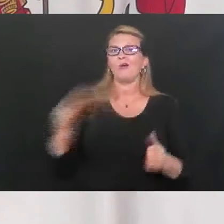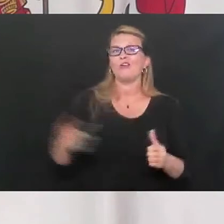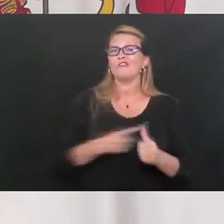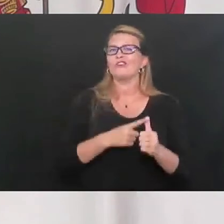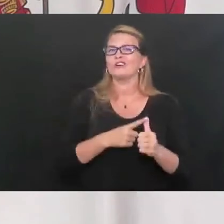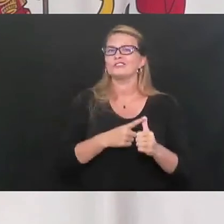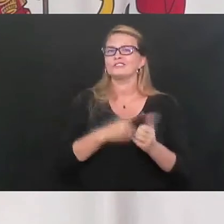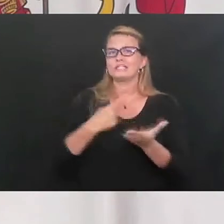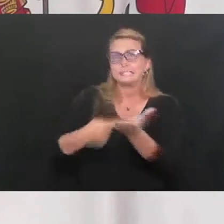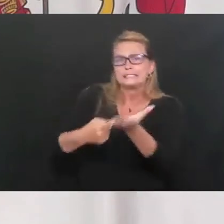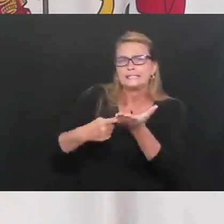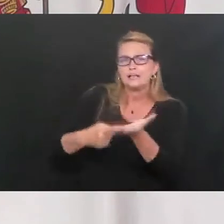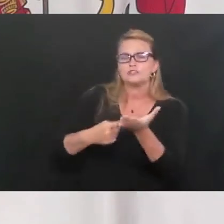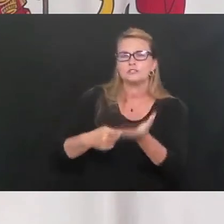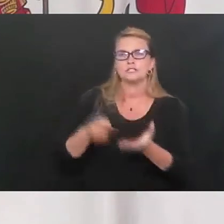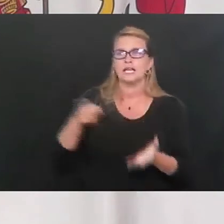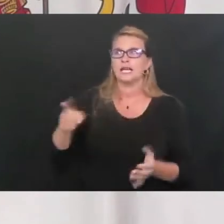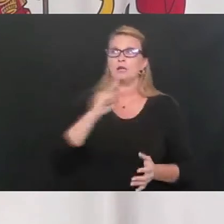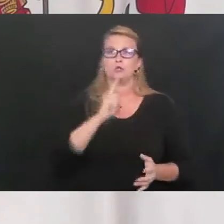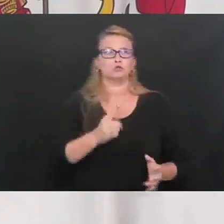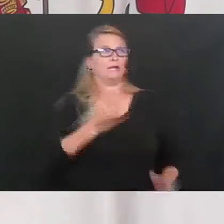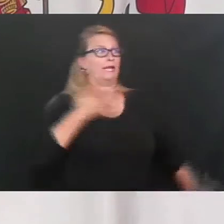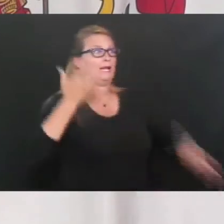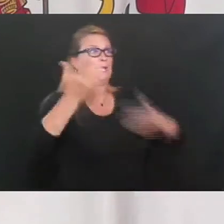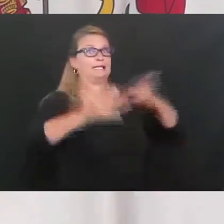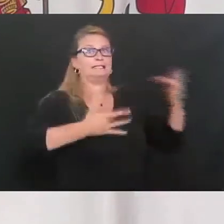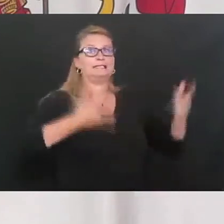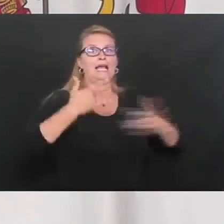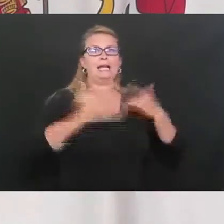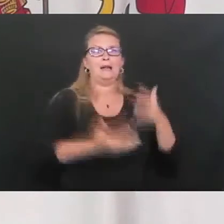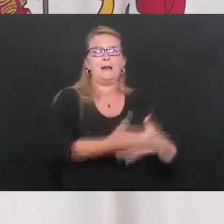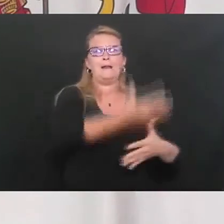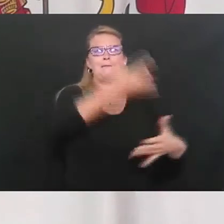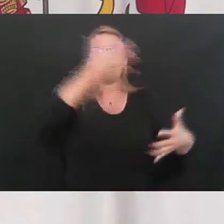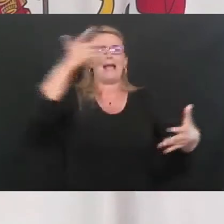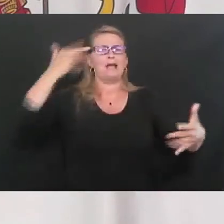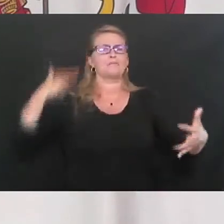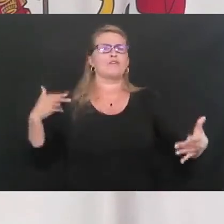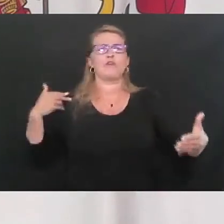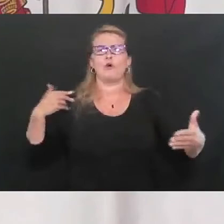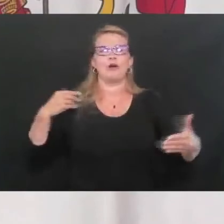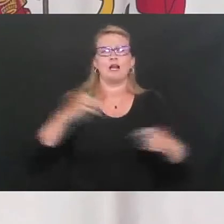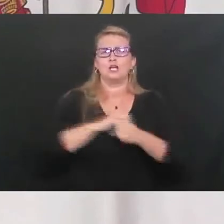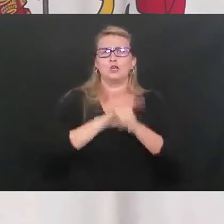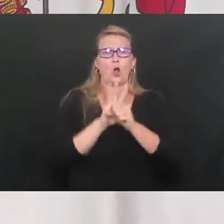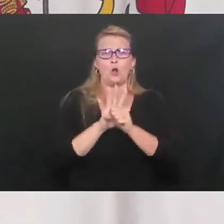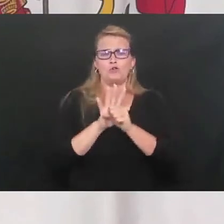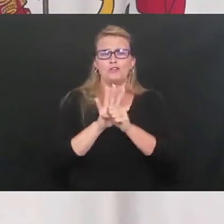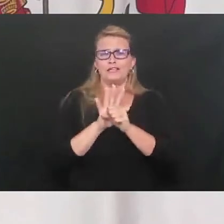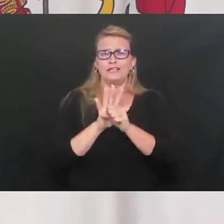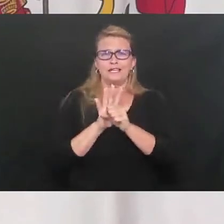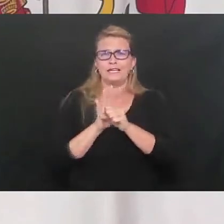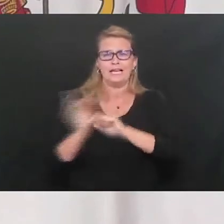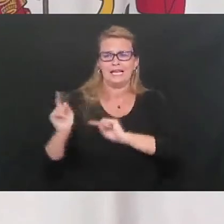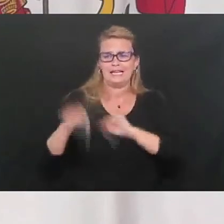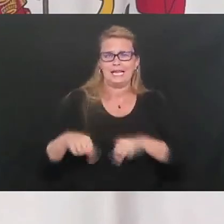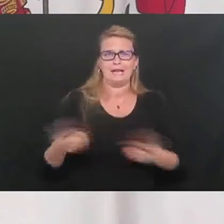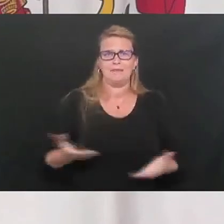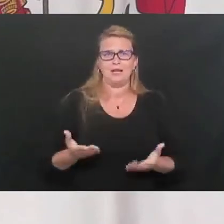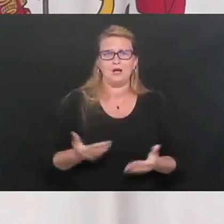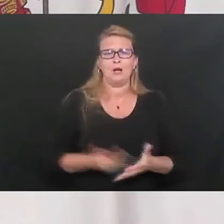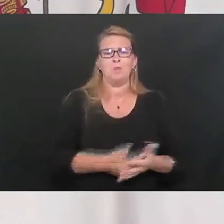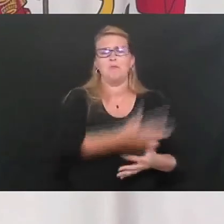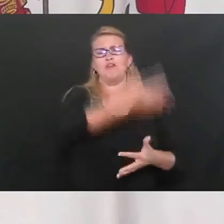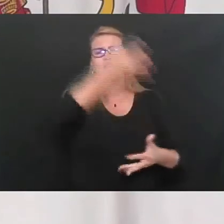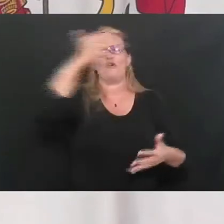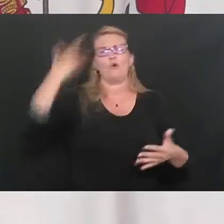was really excited way back before COVID ever became on our radar, way back before Jim Justice